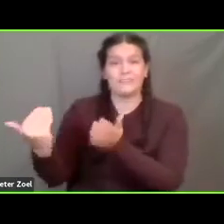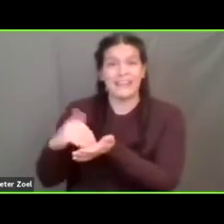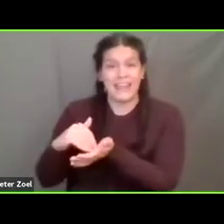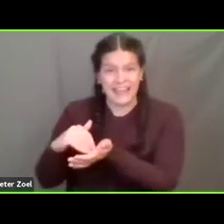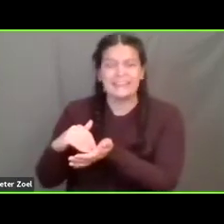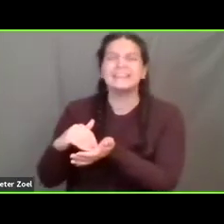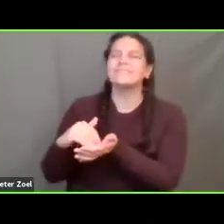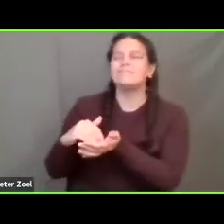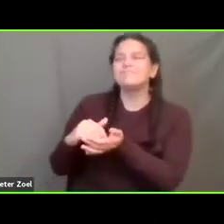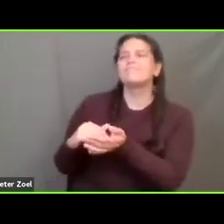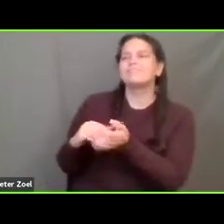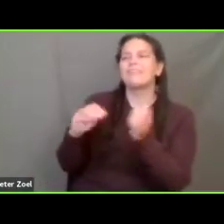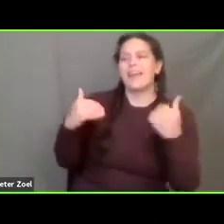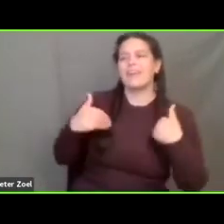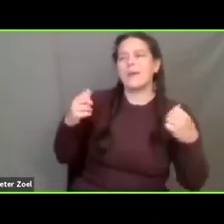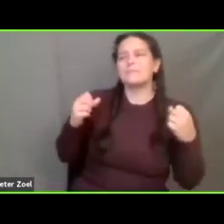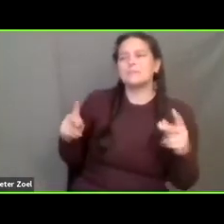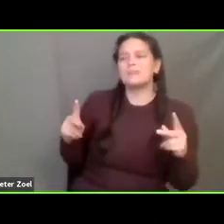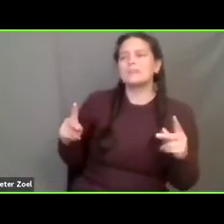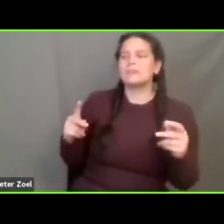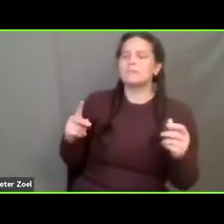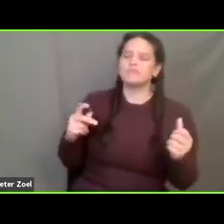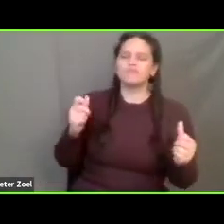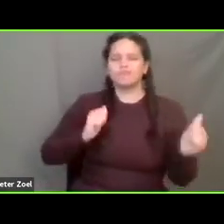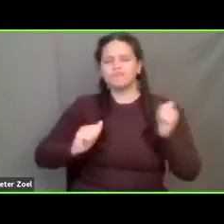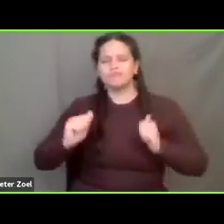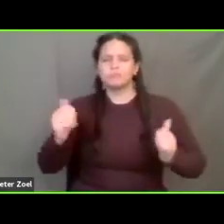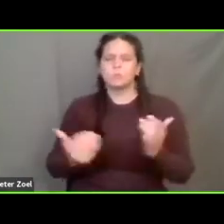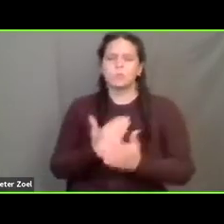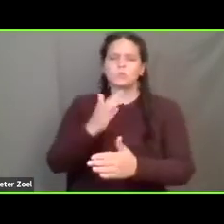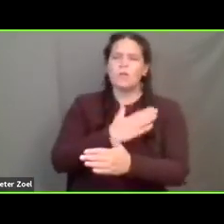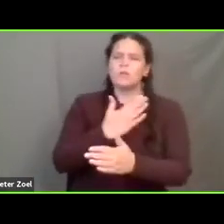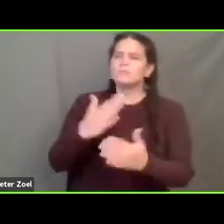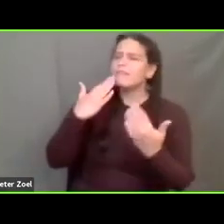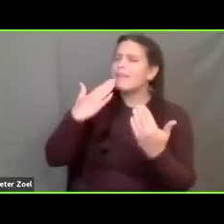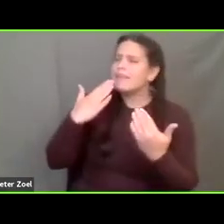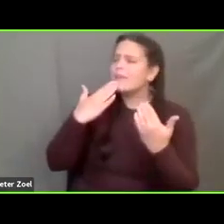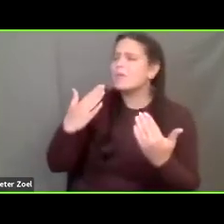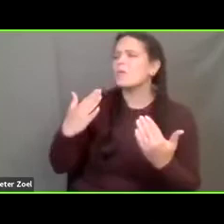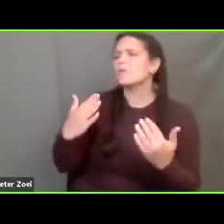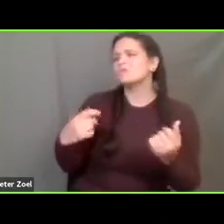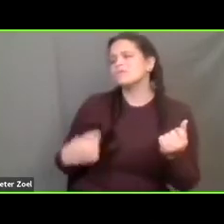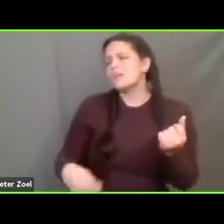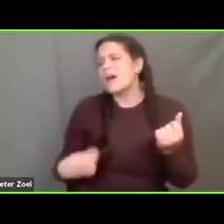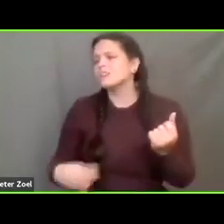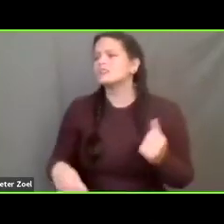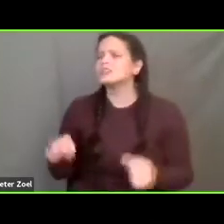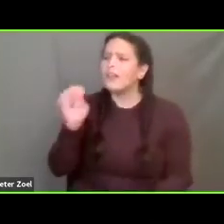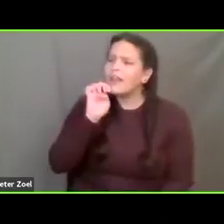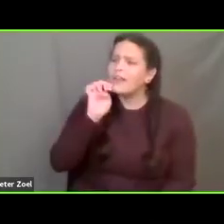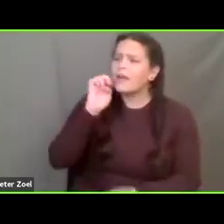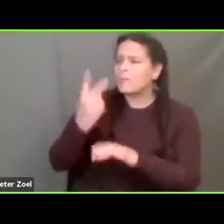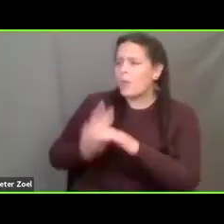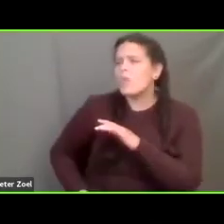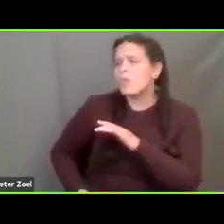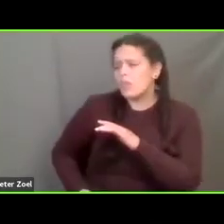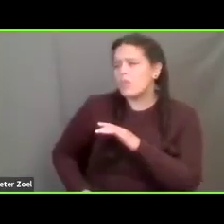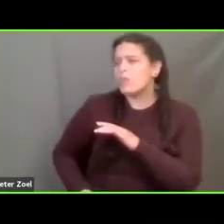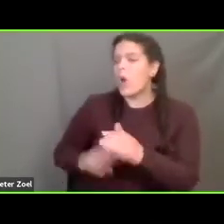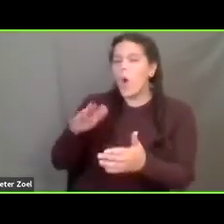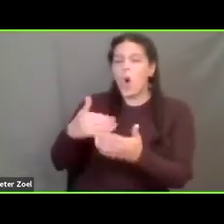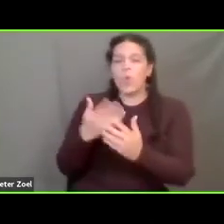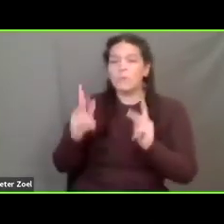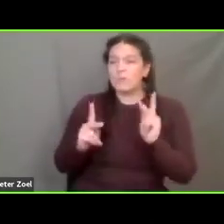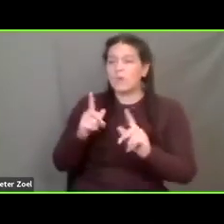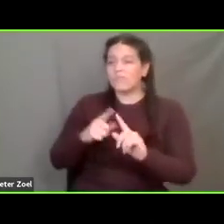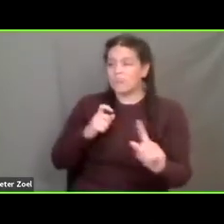want to thank you for that, Tasha, Elena, and all of the people from Indigenous Ways, and